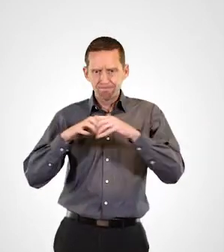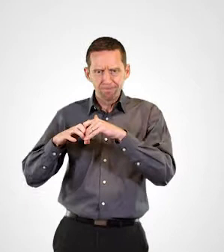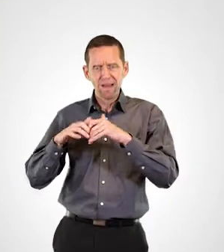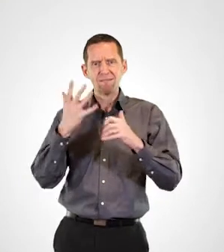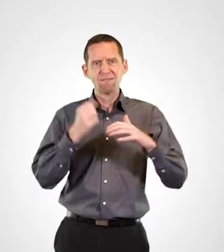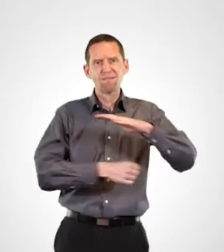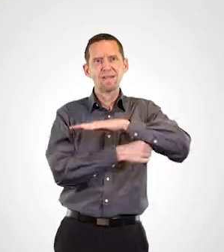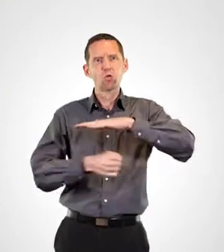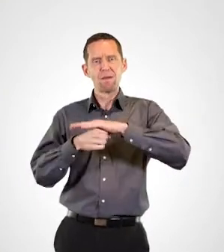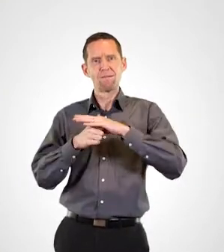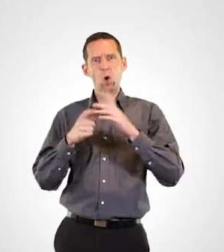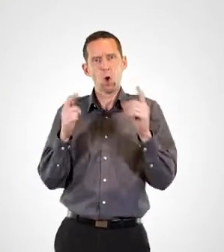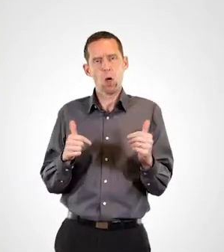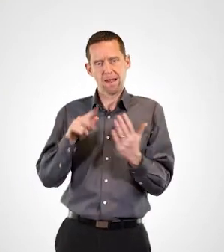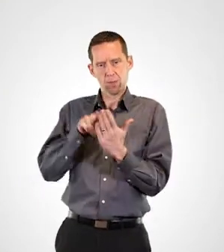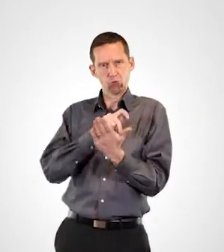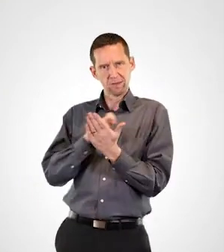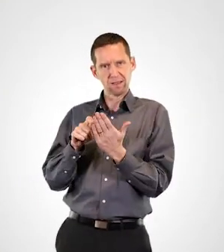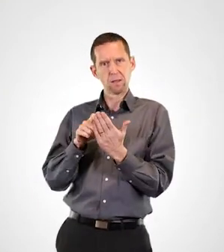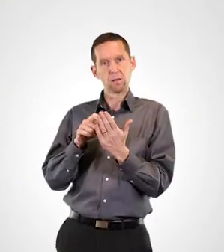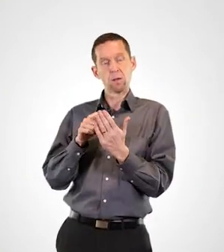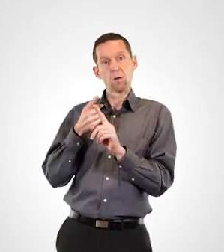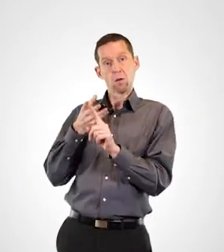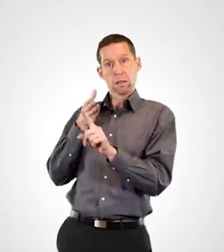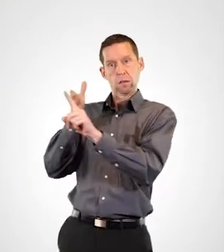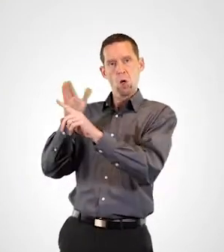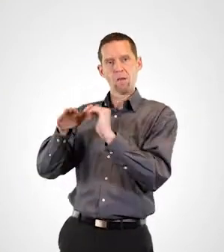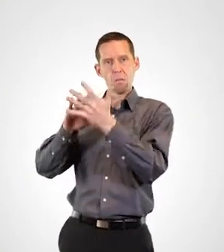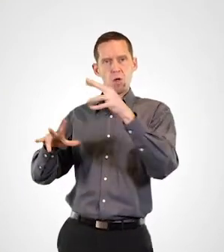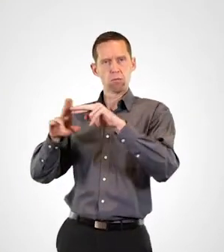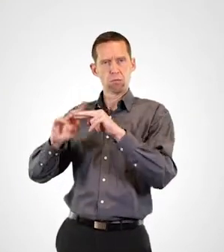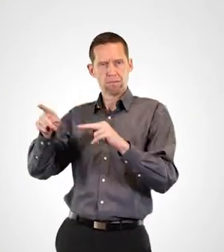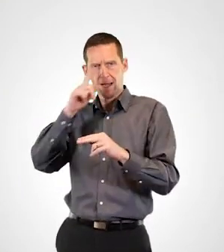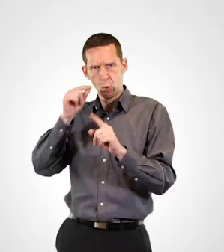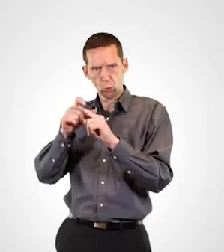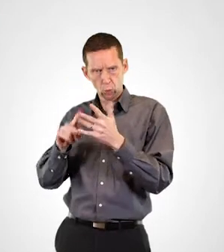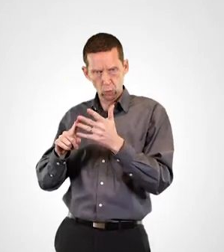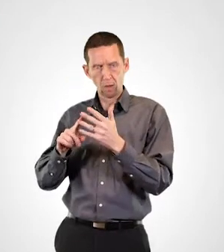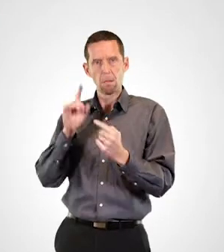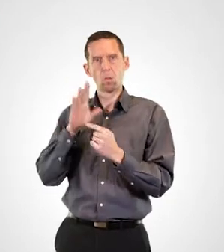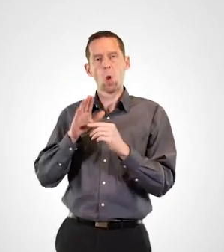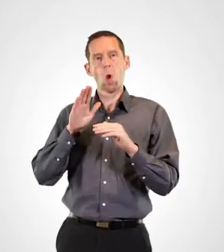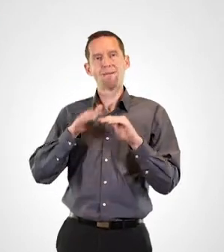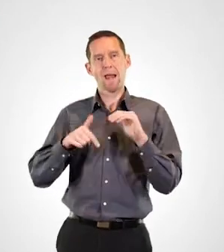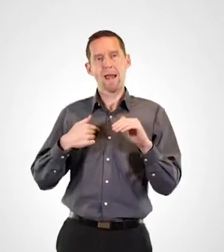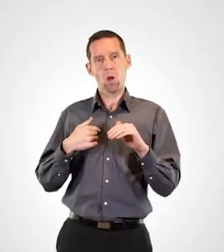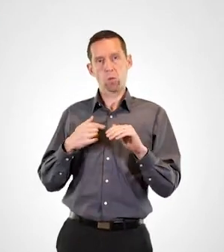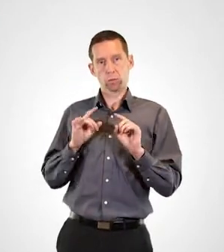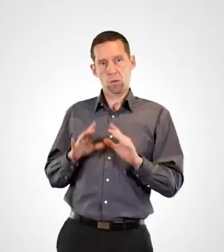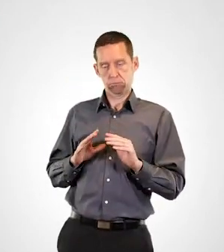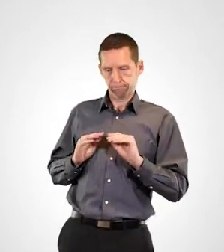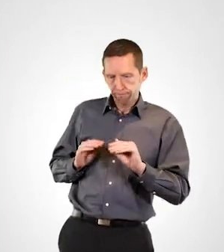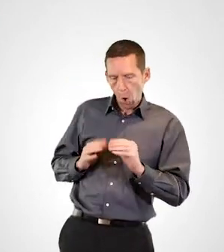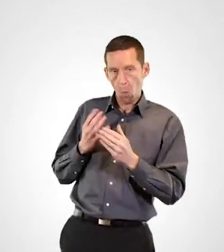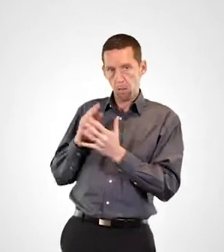early literacy. Think more specifically about parents and what parents can do and the critical importance of the early work that we do with